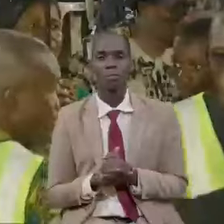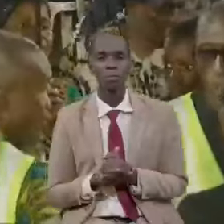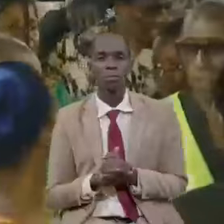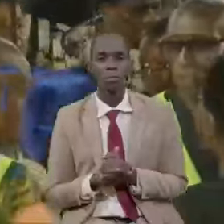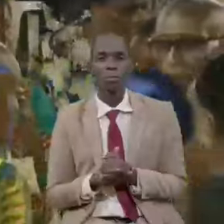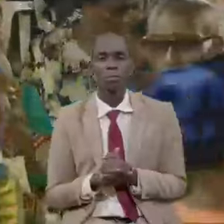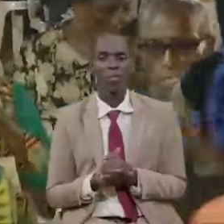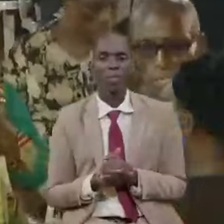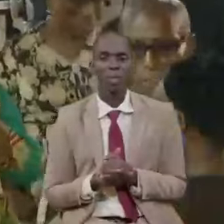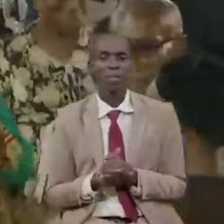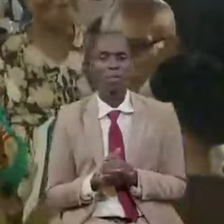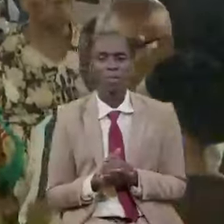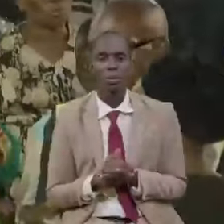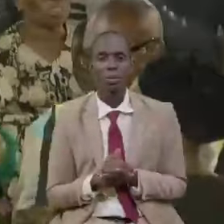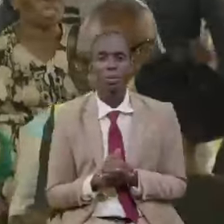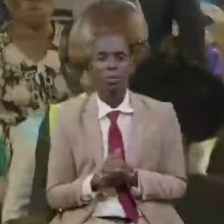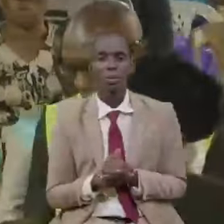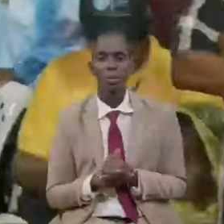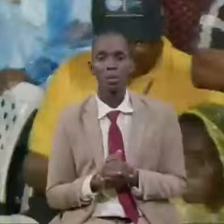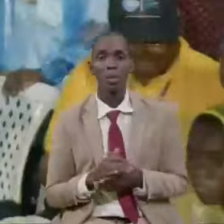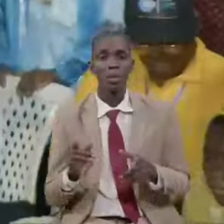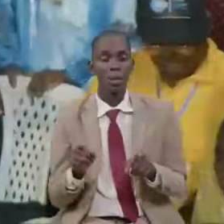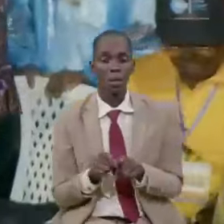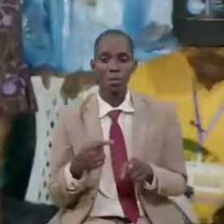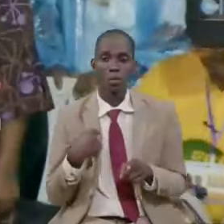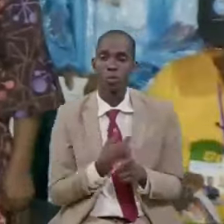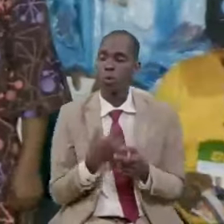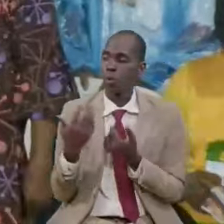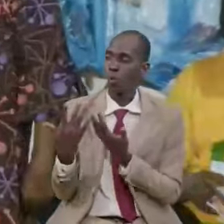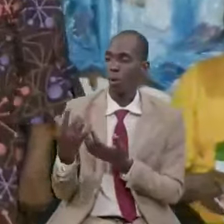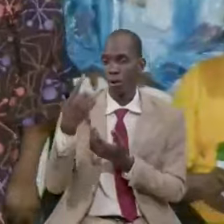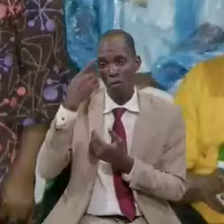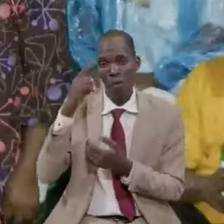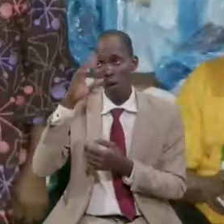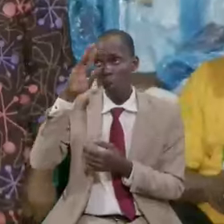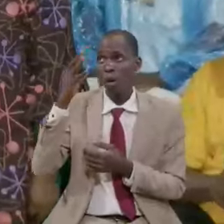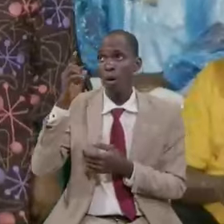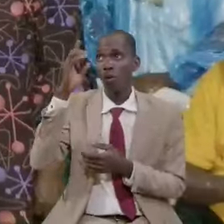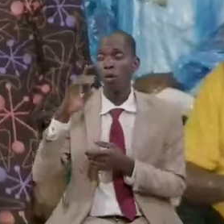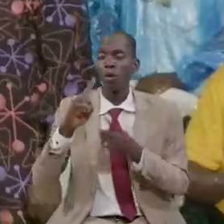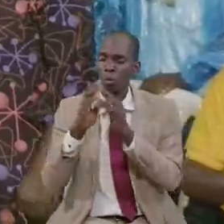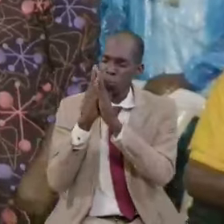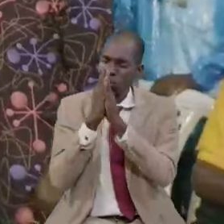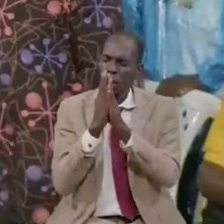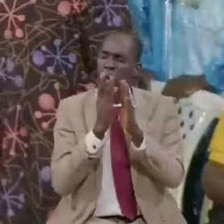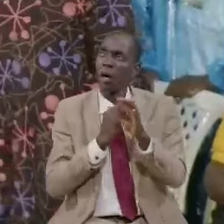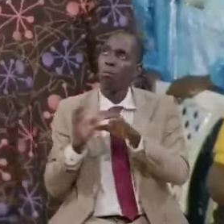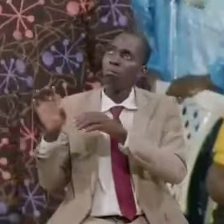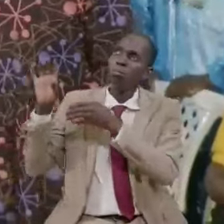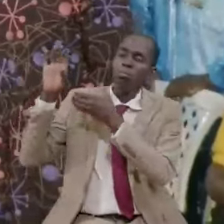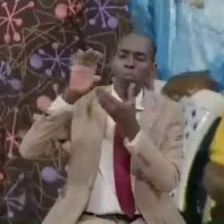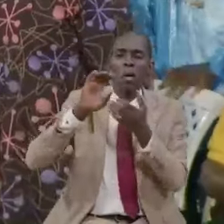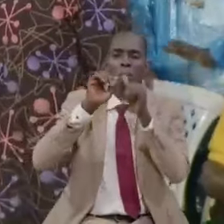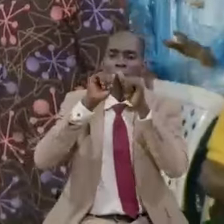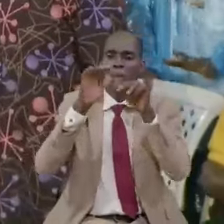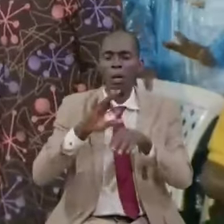As we are waiting for the man of God to pray and shower the blessings of God upon us, he promised he's coming back to pray for